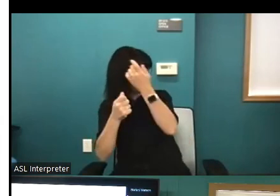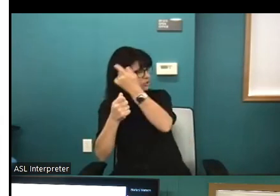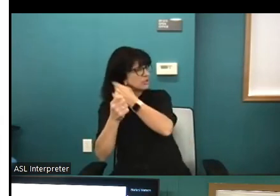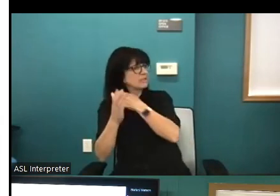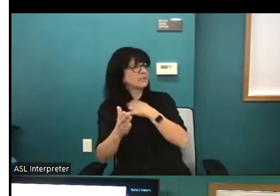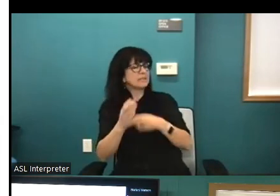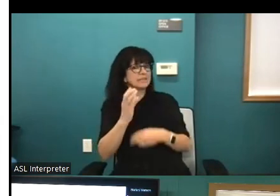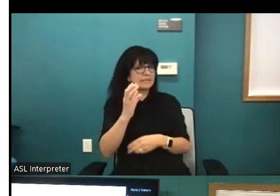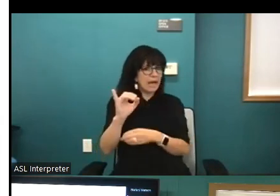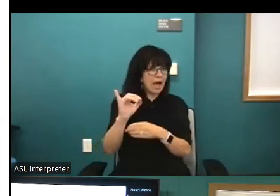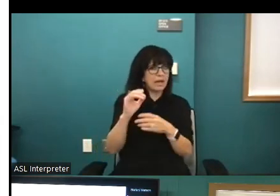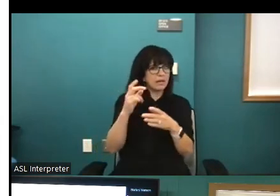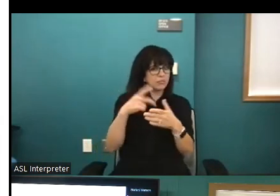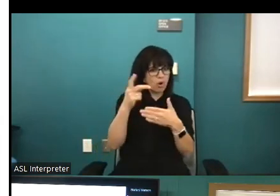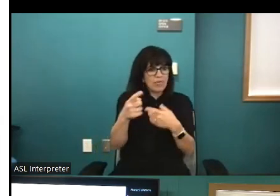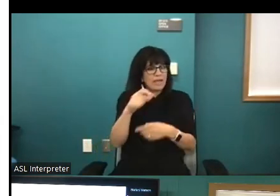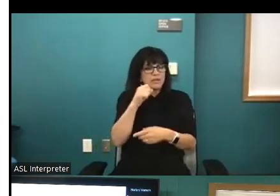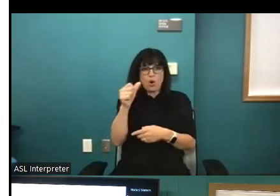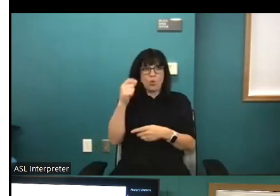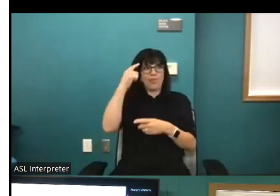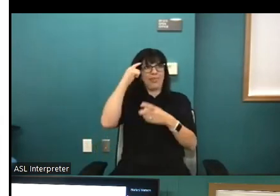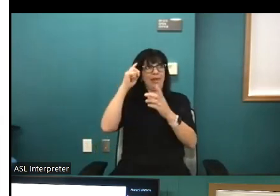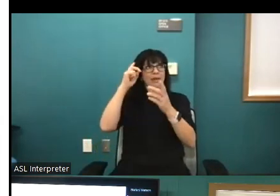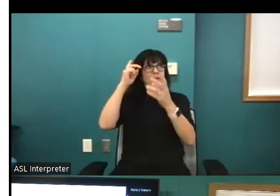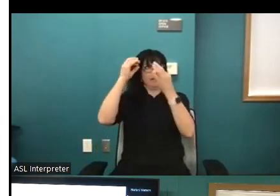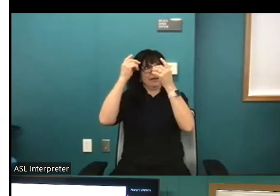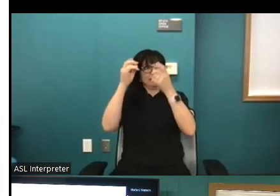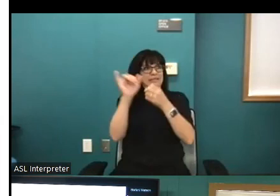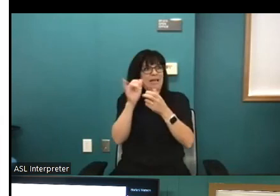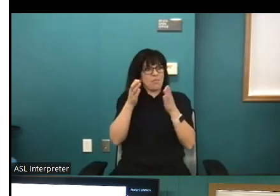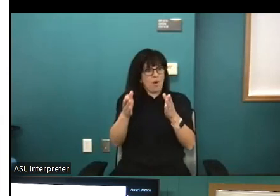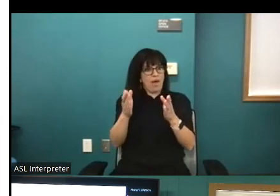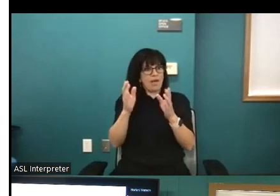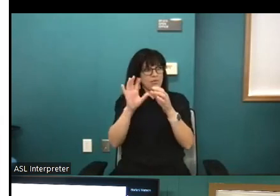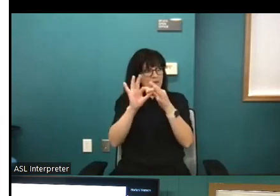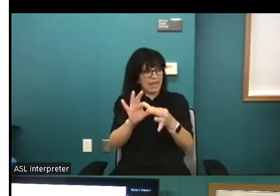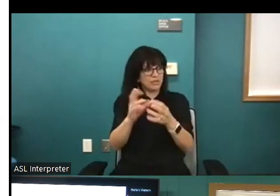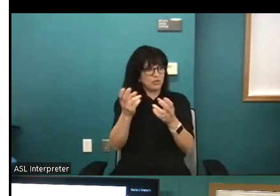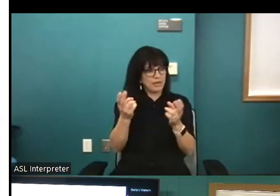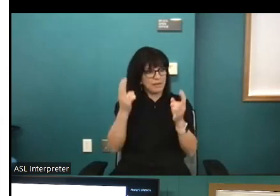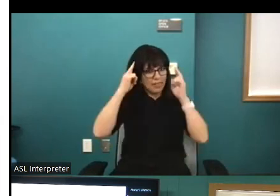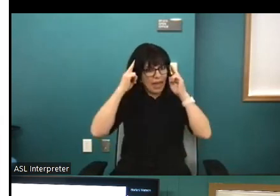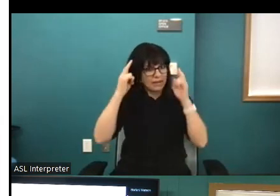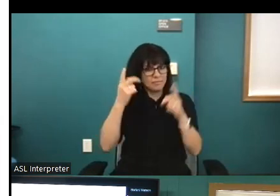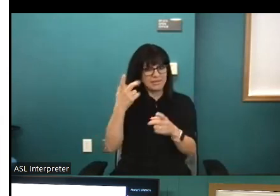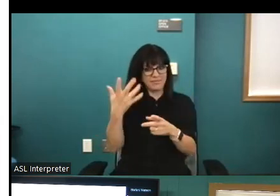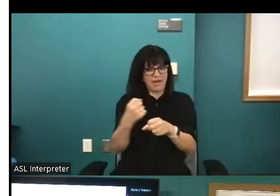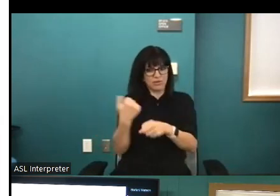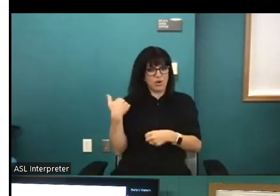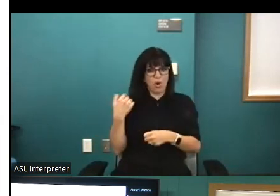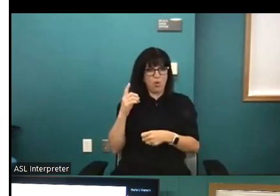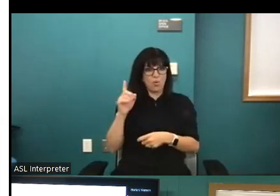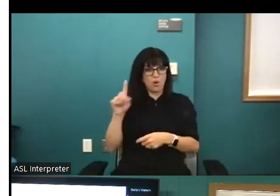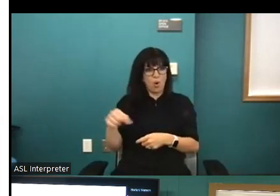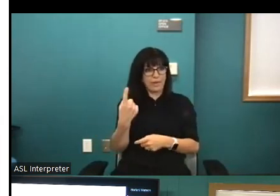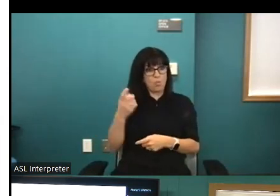CI programming audiologist, they do not think the same way about implantation, because 5 years ago, they passed that you can get a single-sided implant,